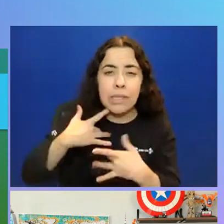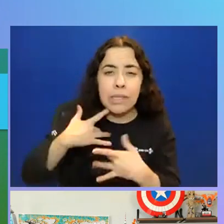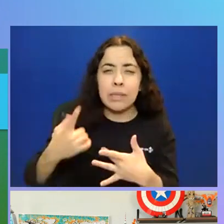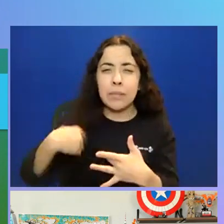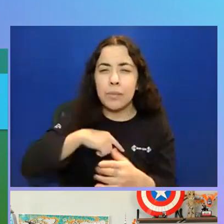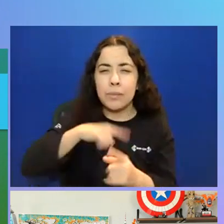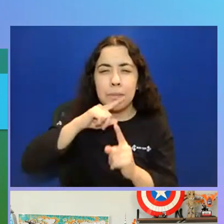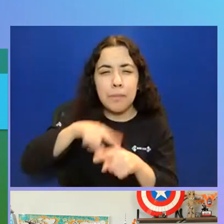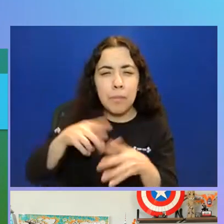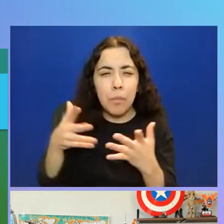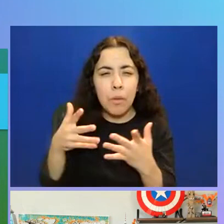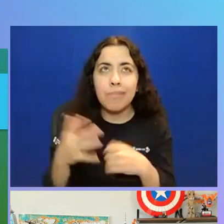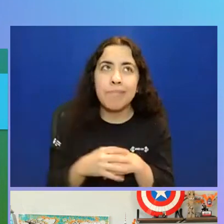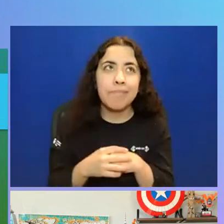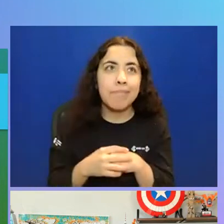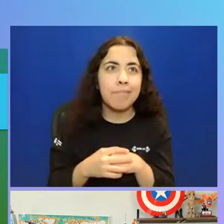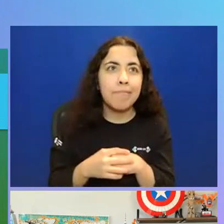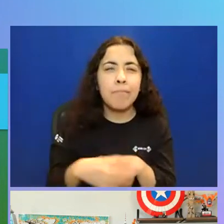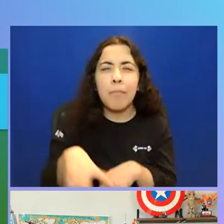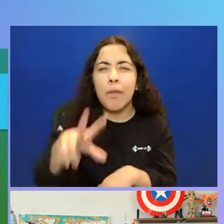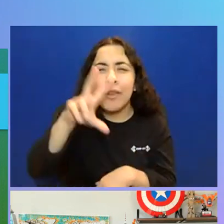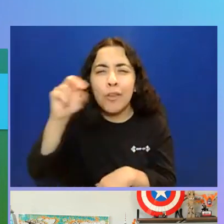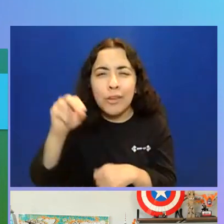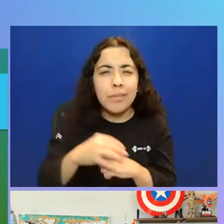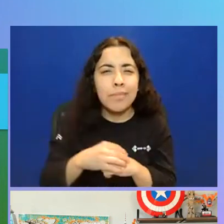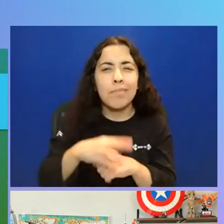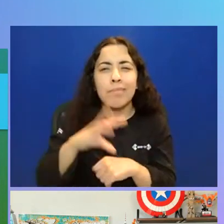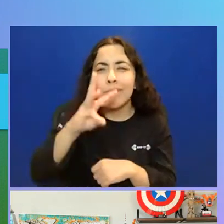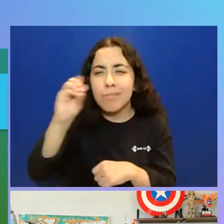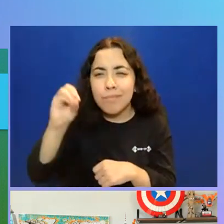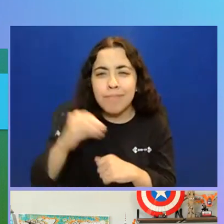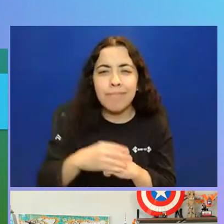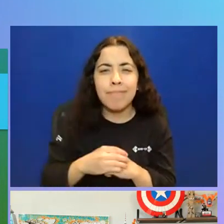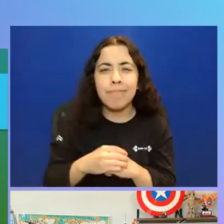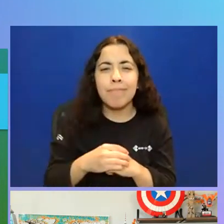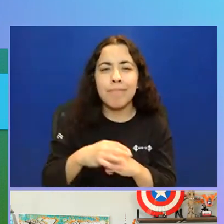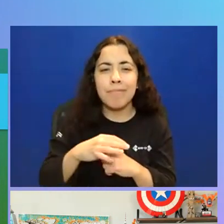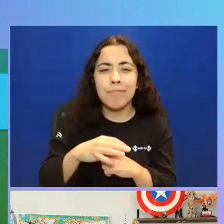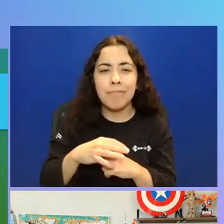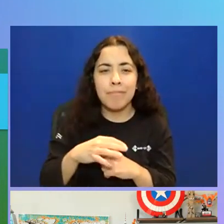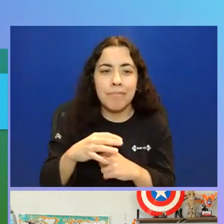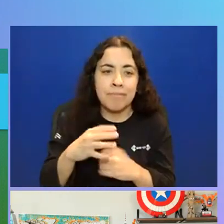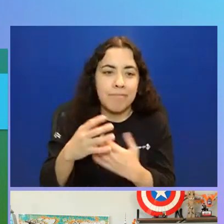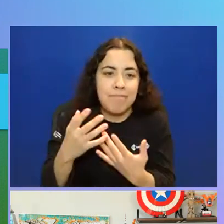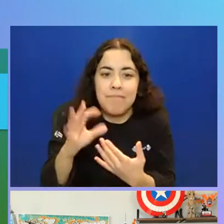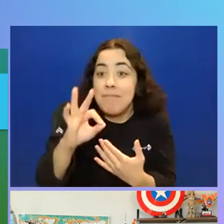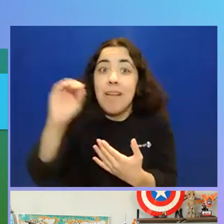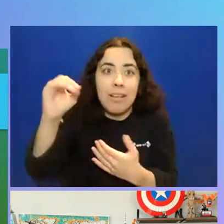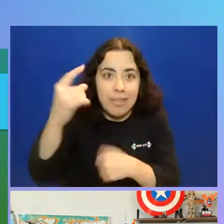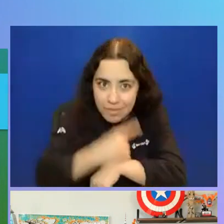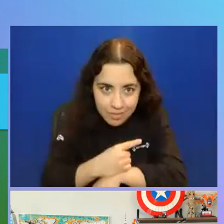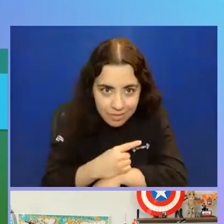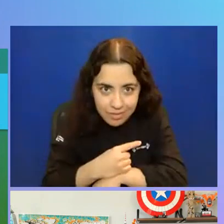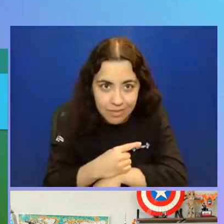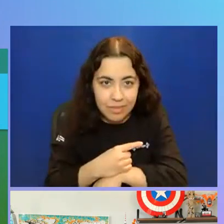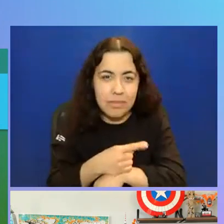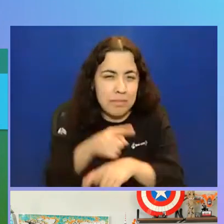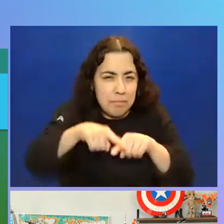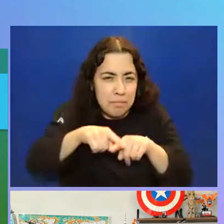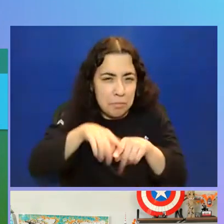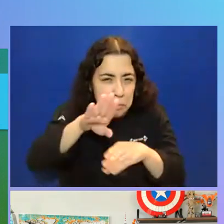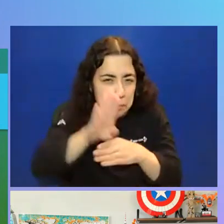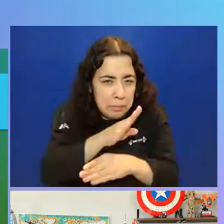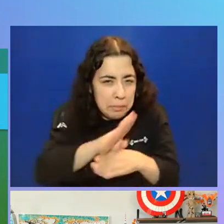in 30 or 60 or 90 days, right? And you can slide those things however your business sees fit. Sometimes it makes sense to make them a